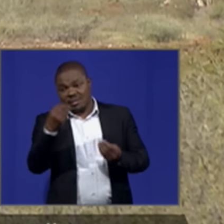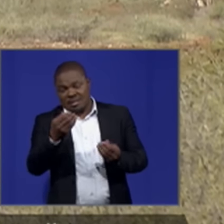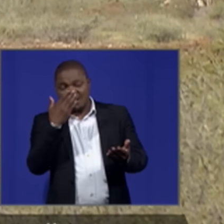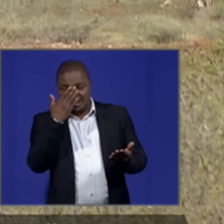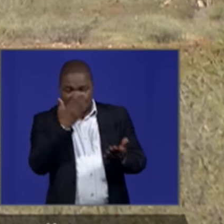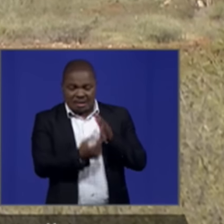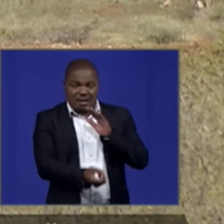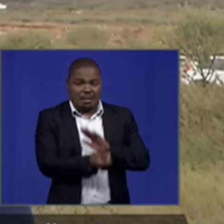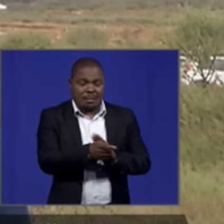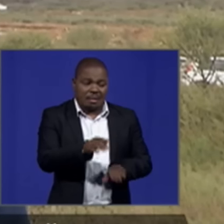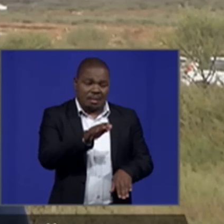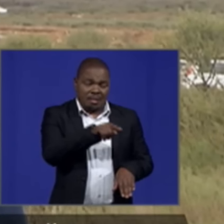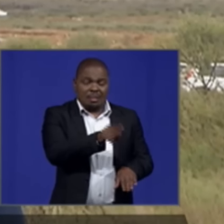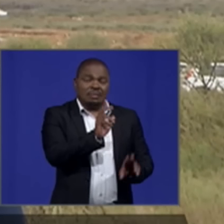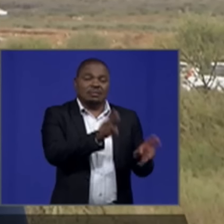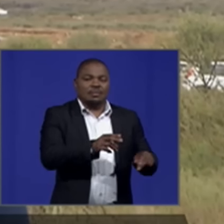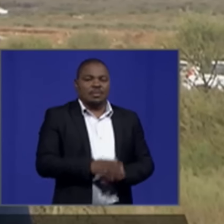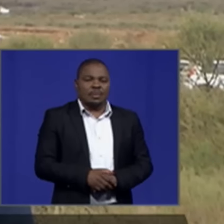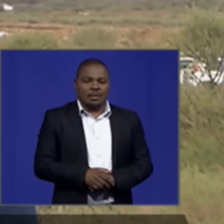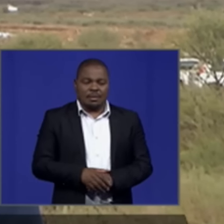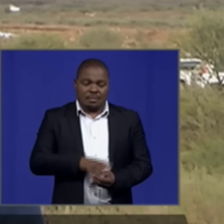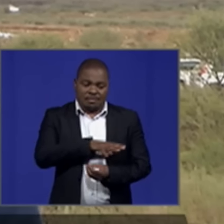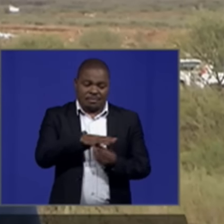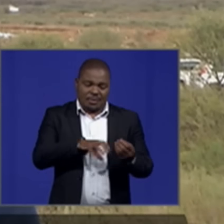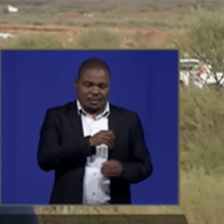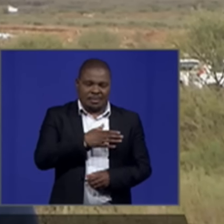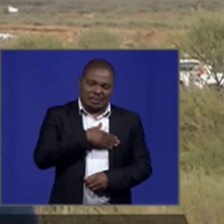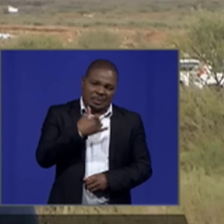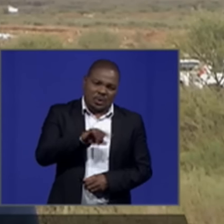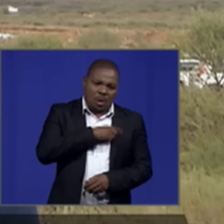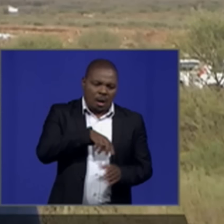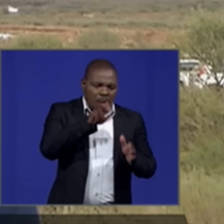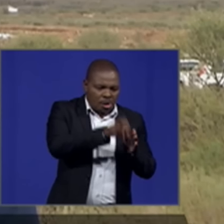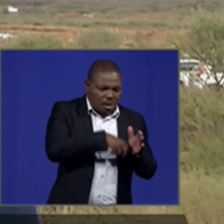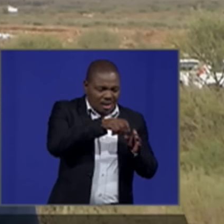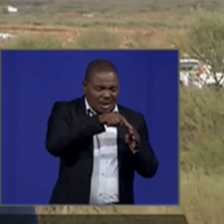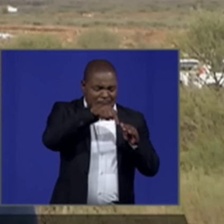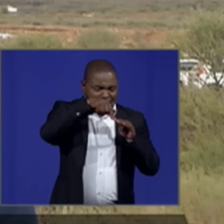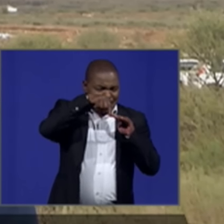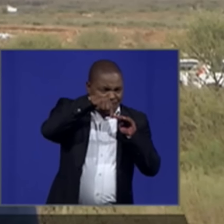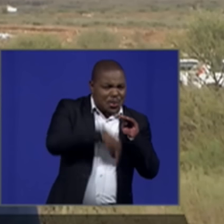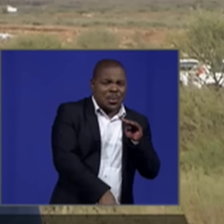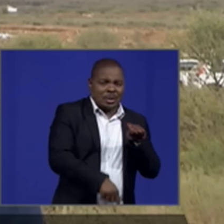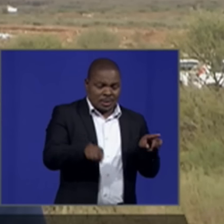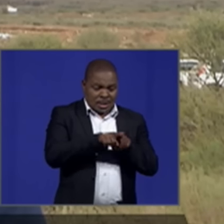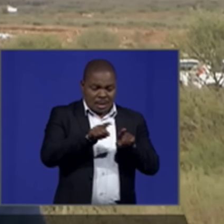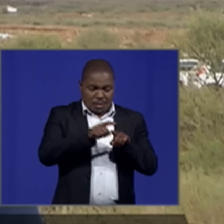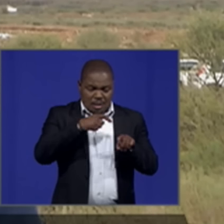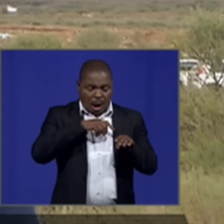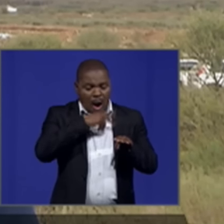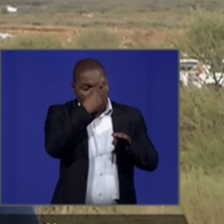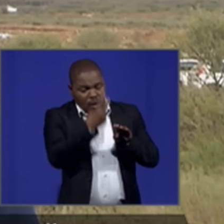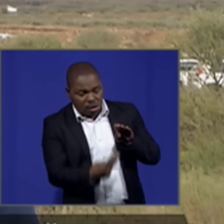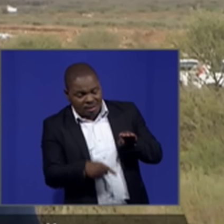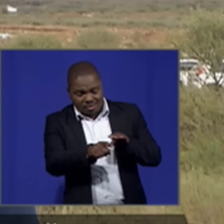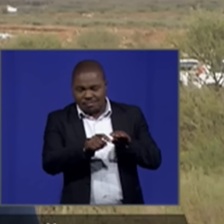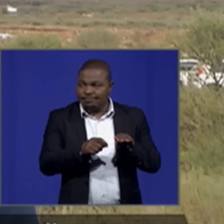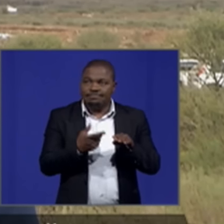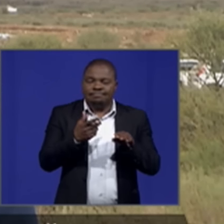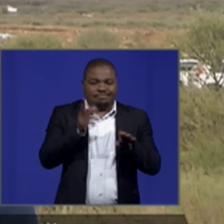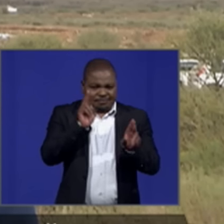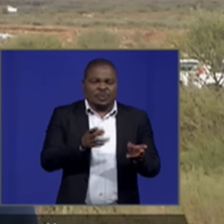lefelong leno. Re ba lelapa re utlwa botlhoko gore rekhuti e pileng e bodipi le nna ke le mo leng ka setlhage nka se bonale mme